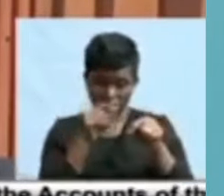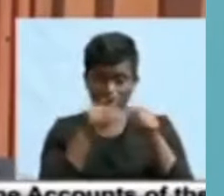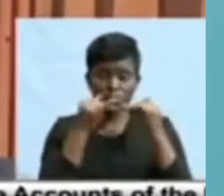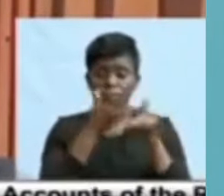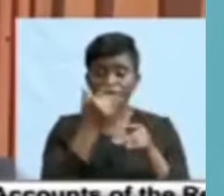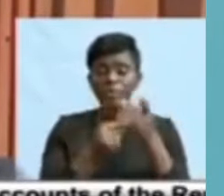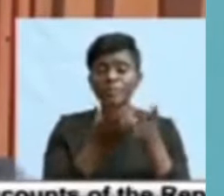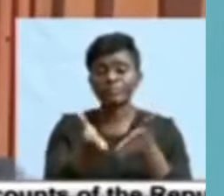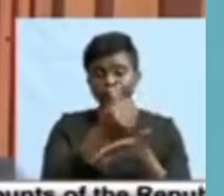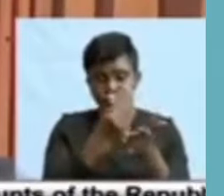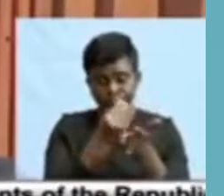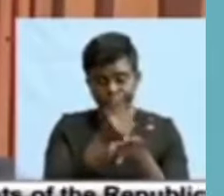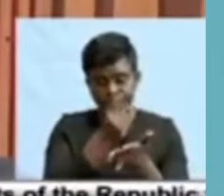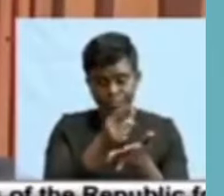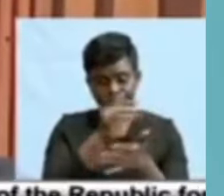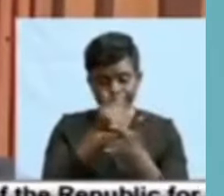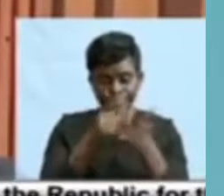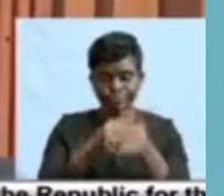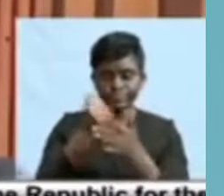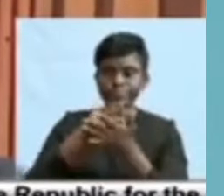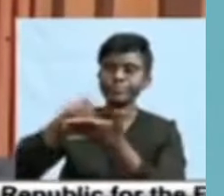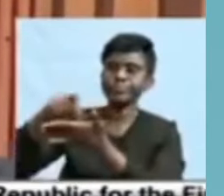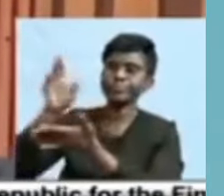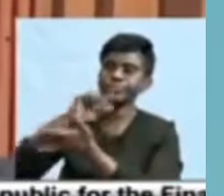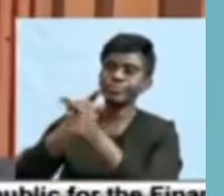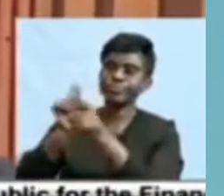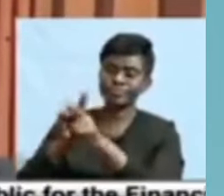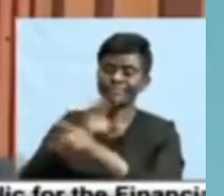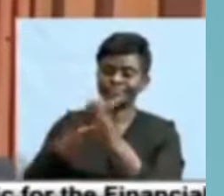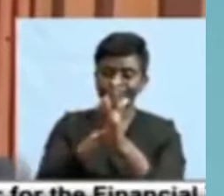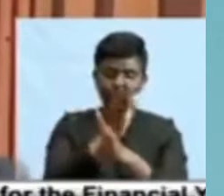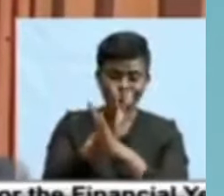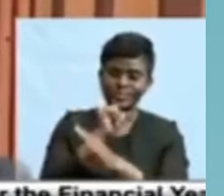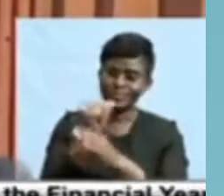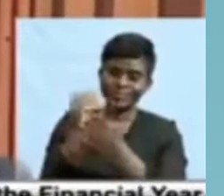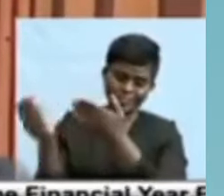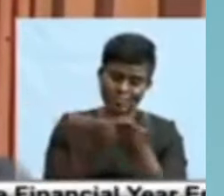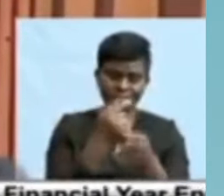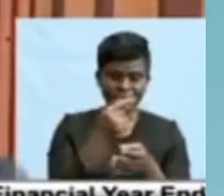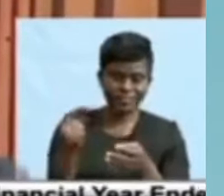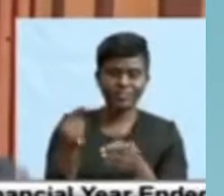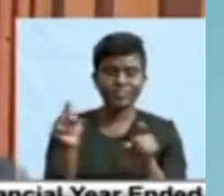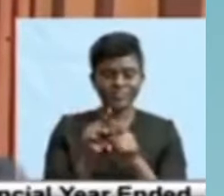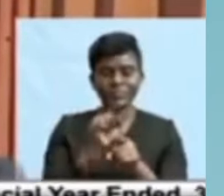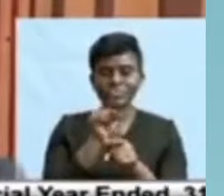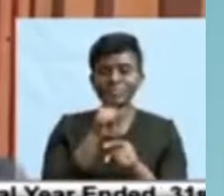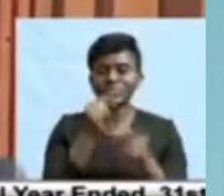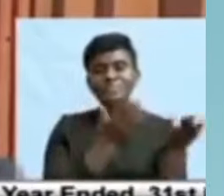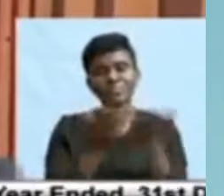to recover the monies that were paid to undelivery goods that were not